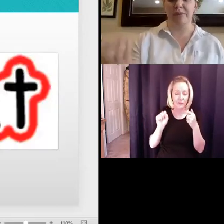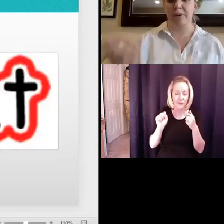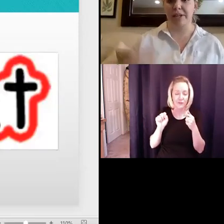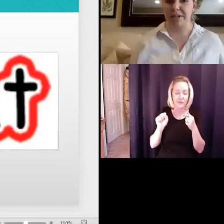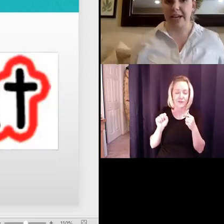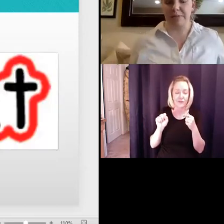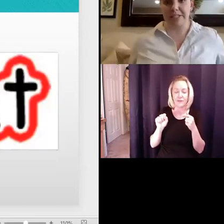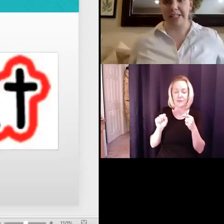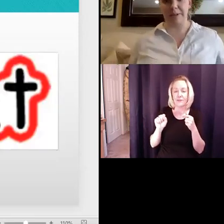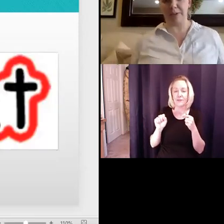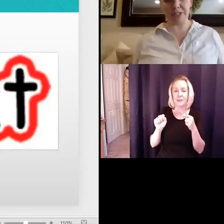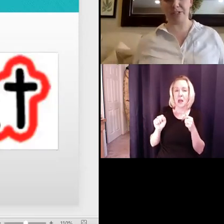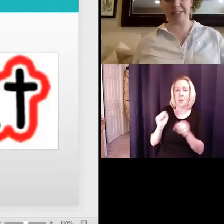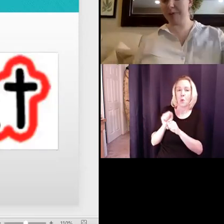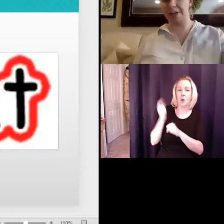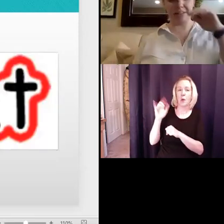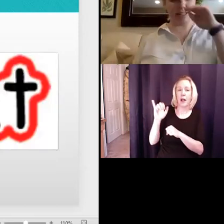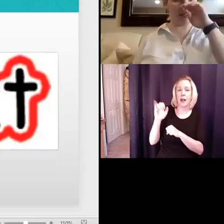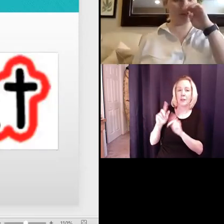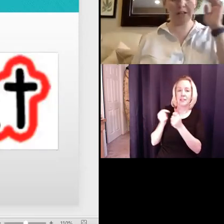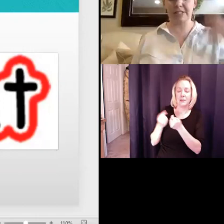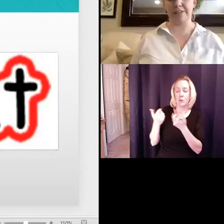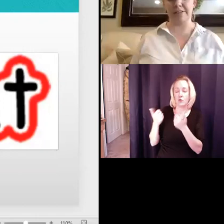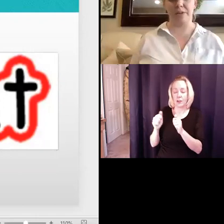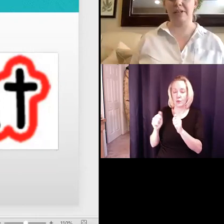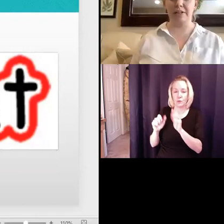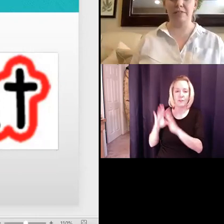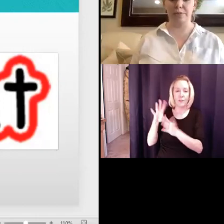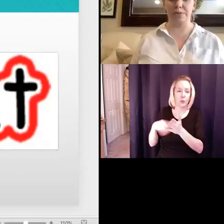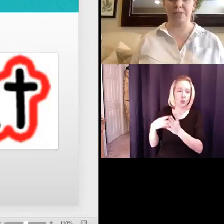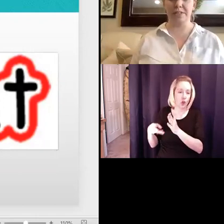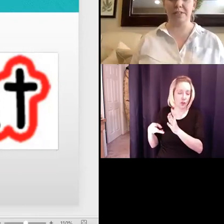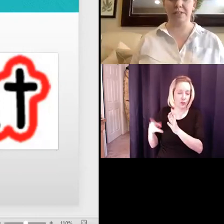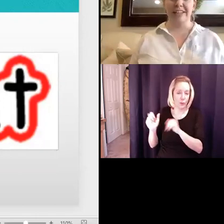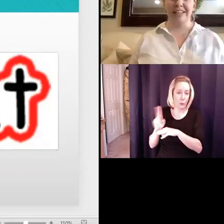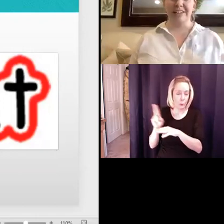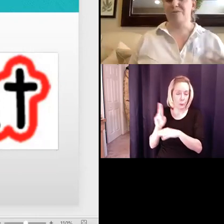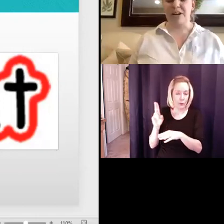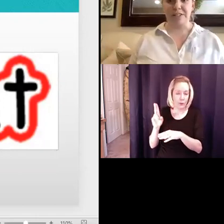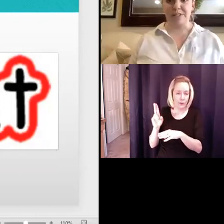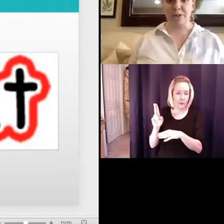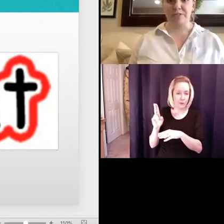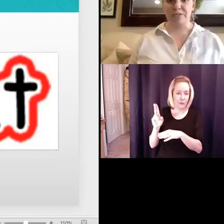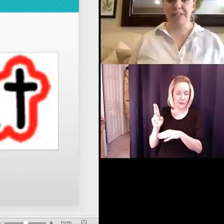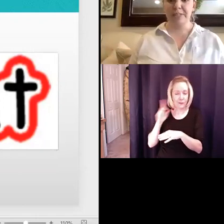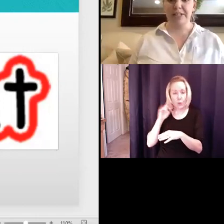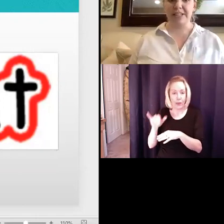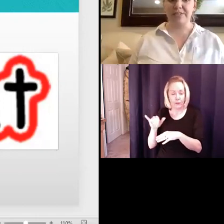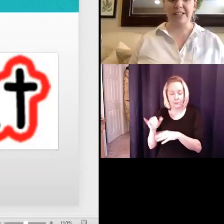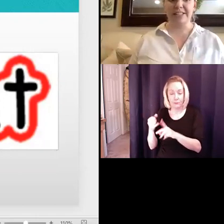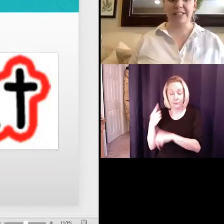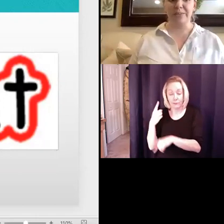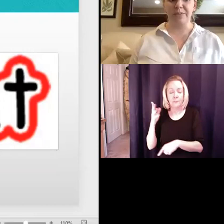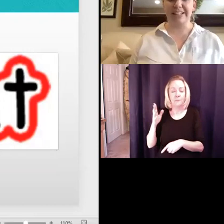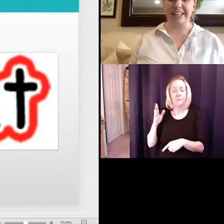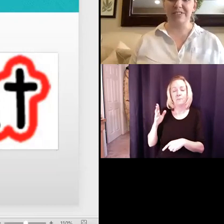I've been working with an IEP team, and we were just trying to put like a chart together that we can kind of use or reference more frequently, because I